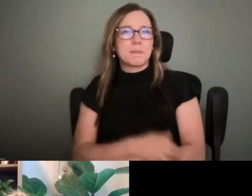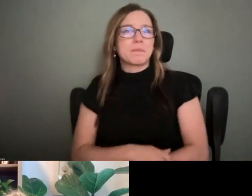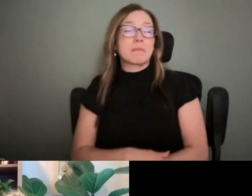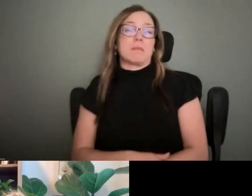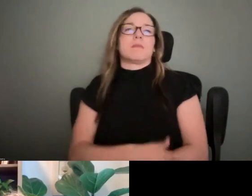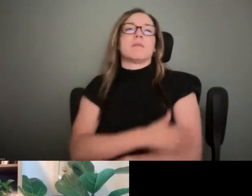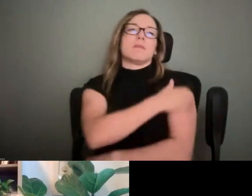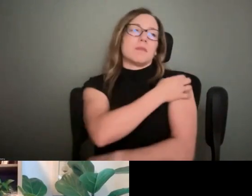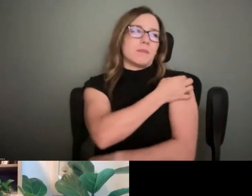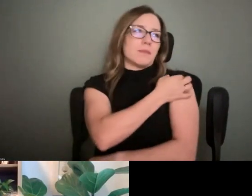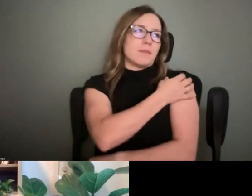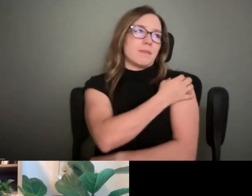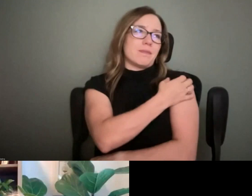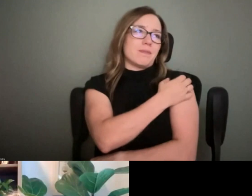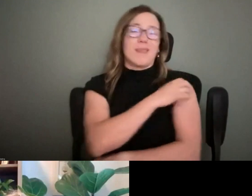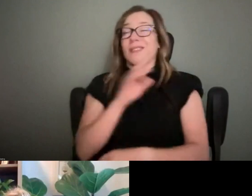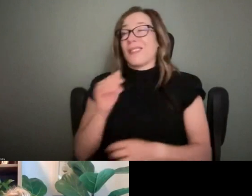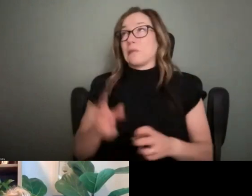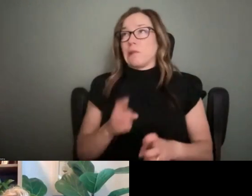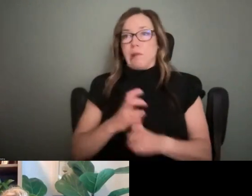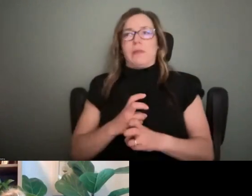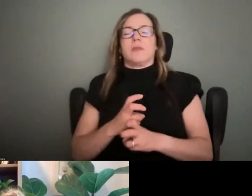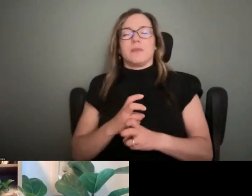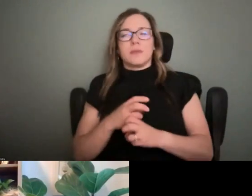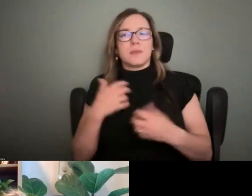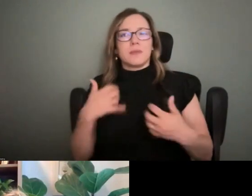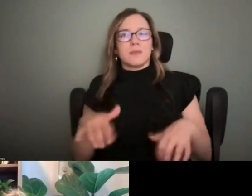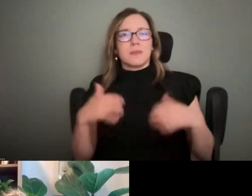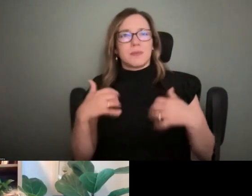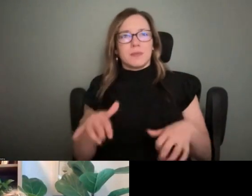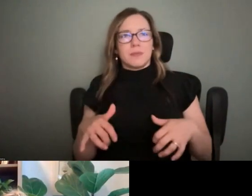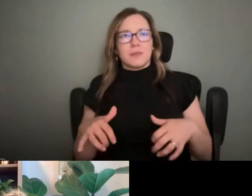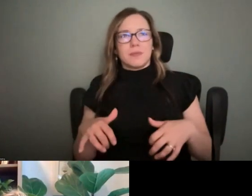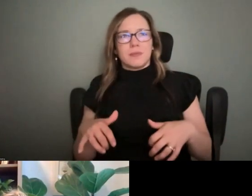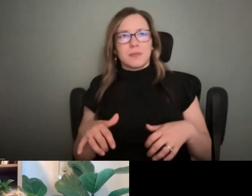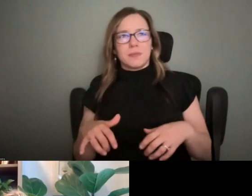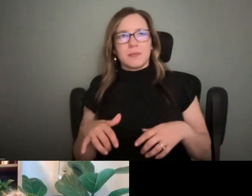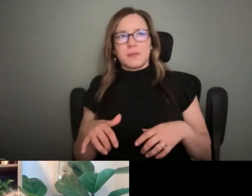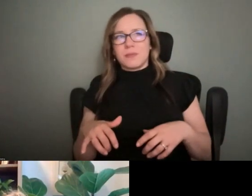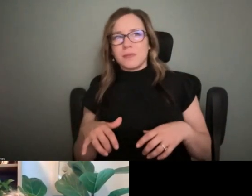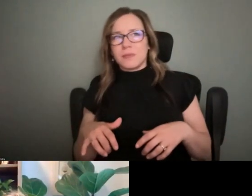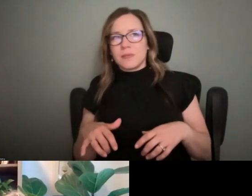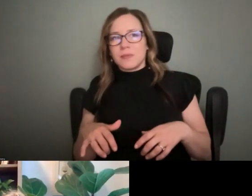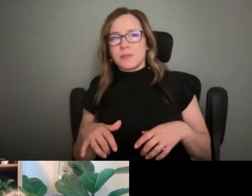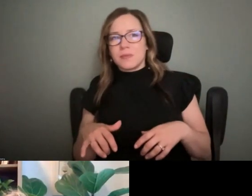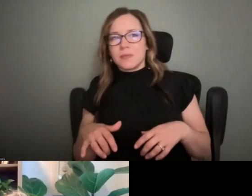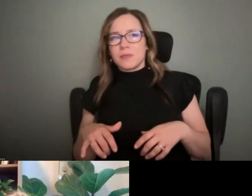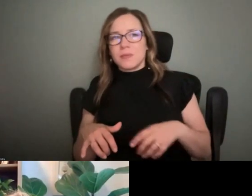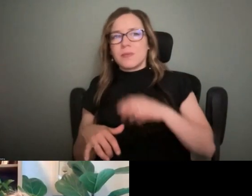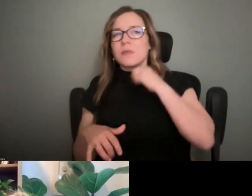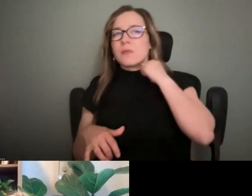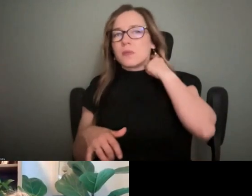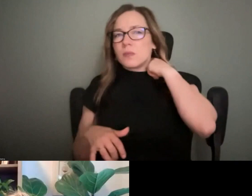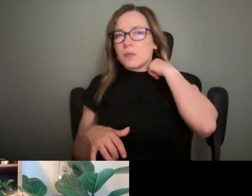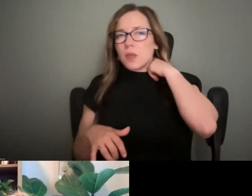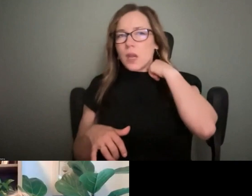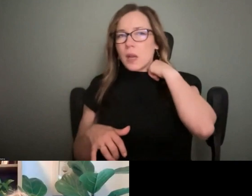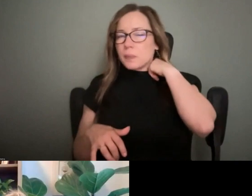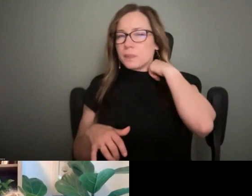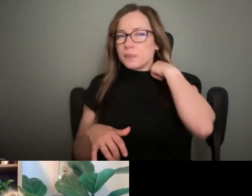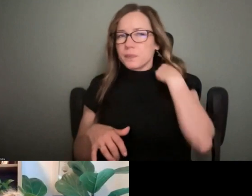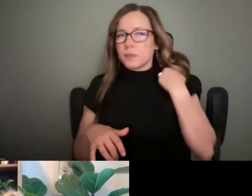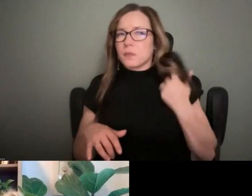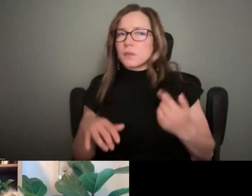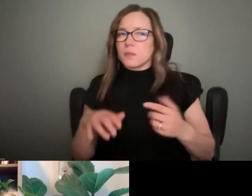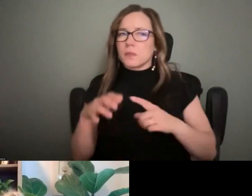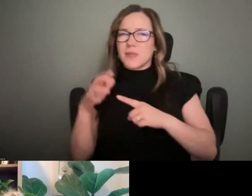Wow, that's tough, but I'm going to say our Network of Champions. I think it's just such a unique space, and it